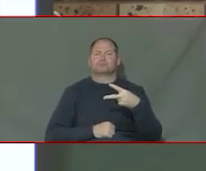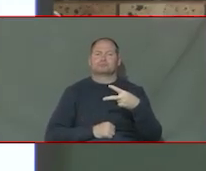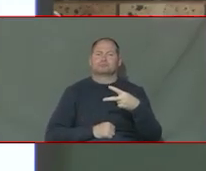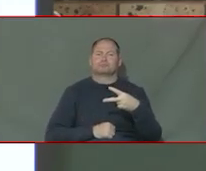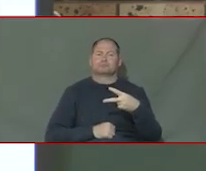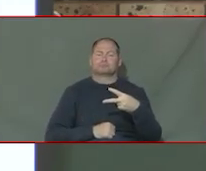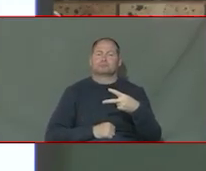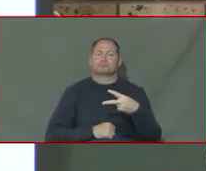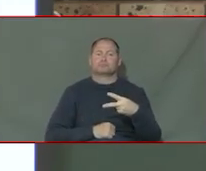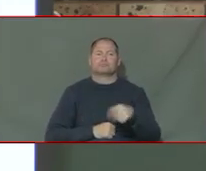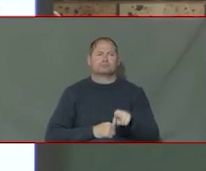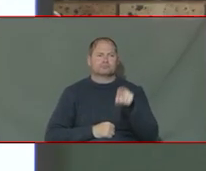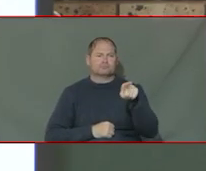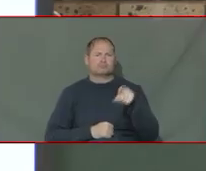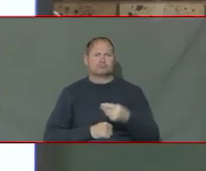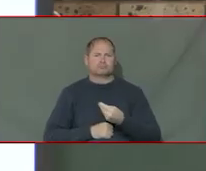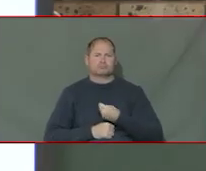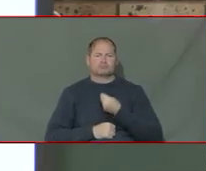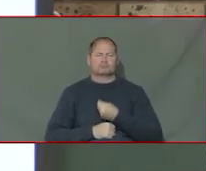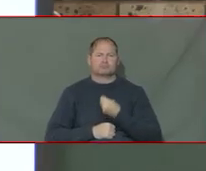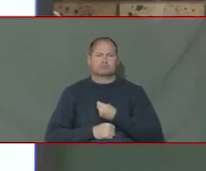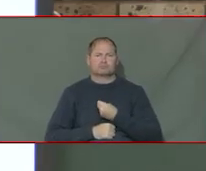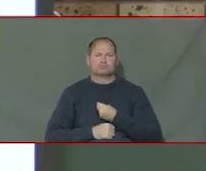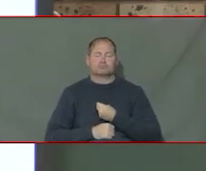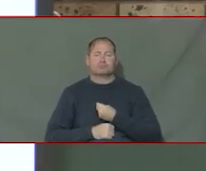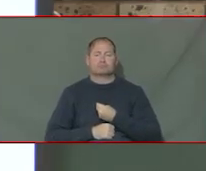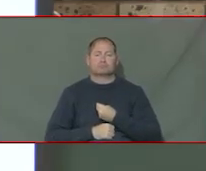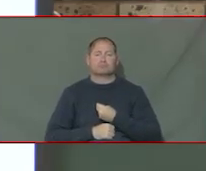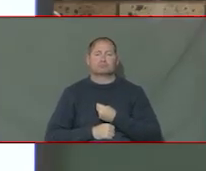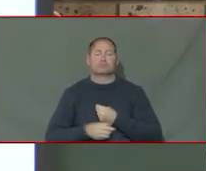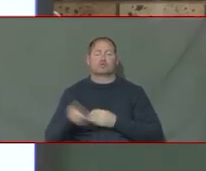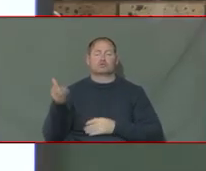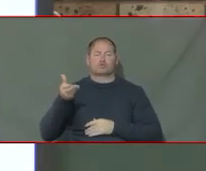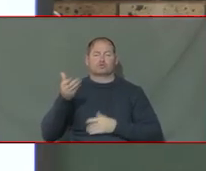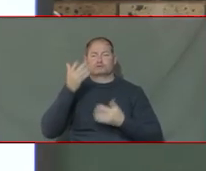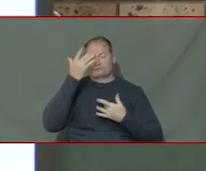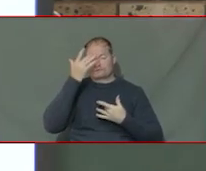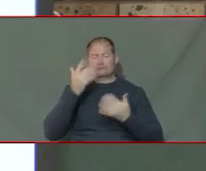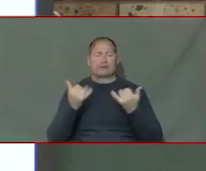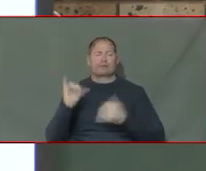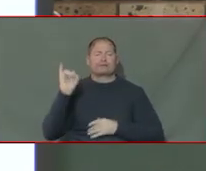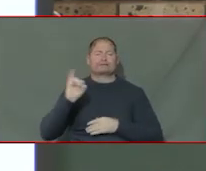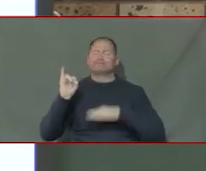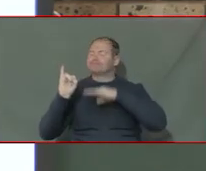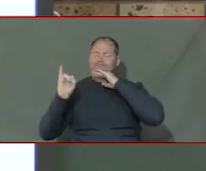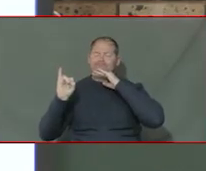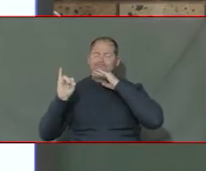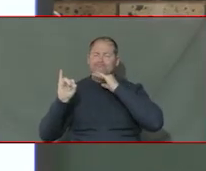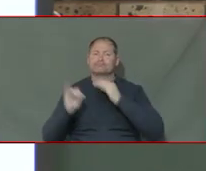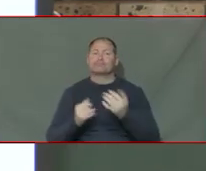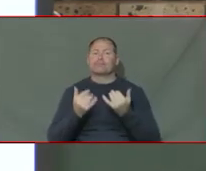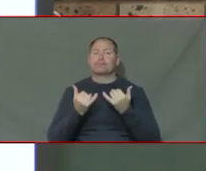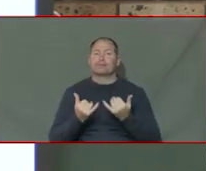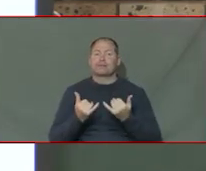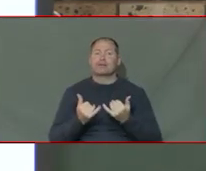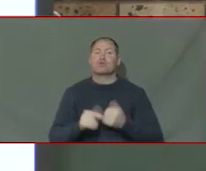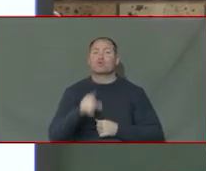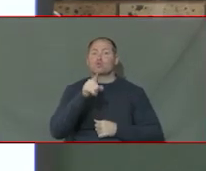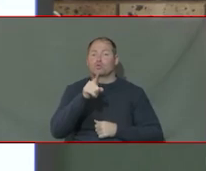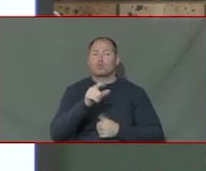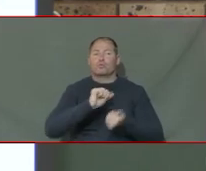you're a young person, you are sugar diabetic, you are not producing enough insulin, I want you to play a